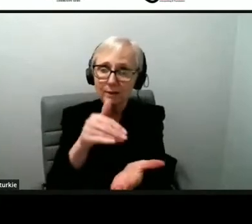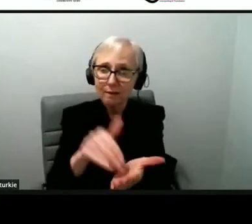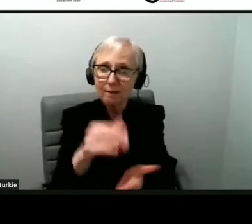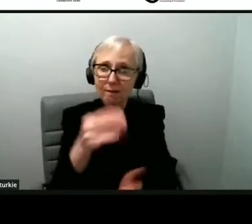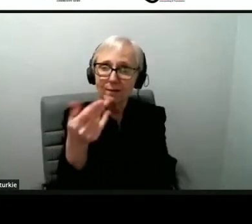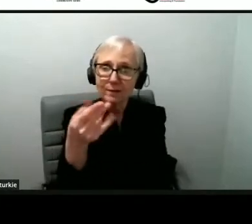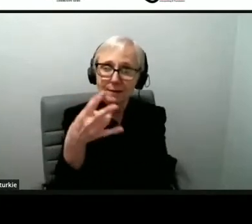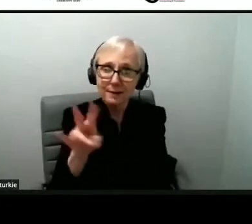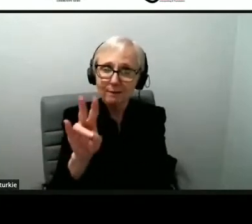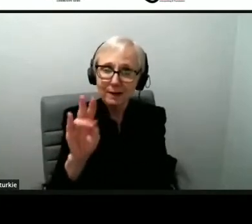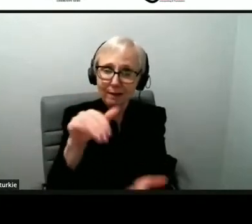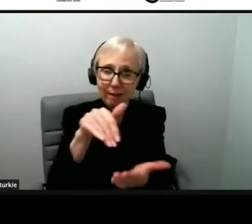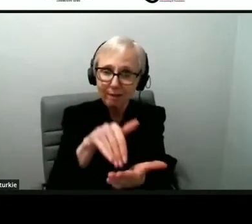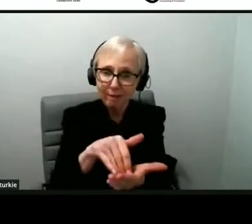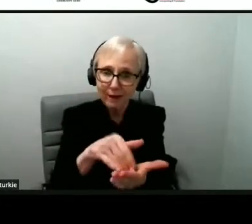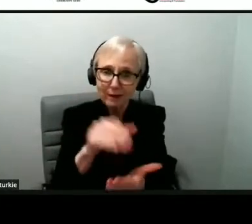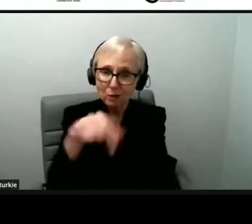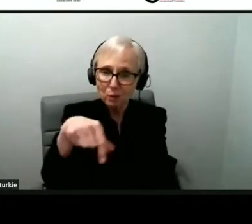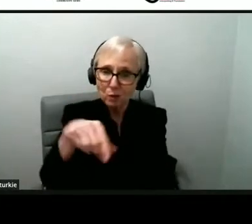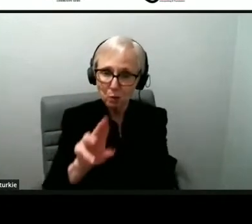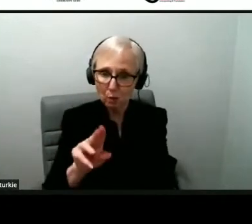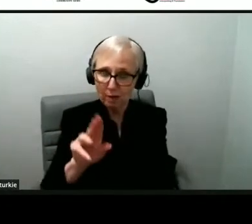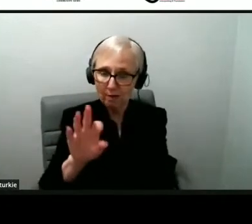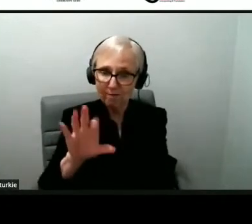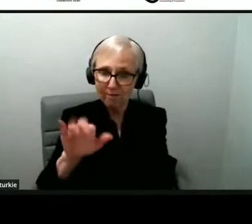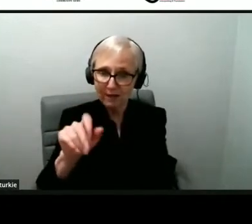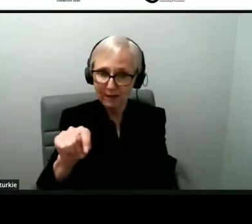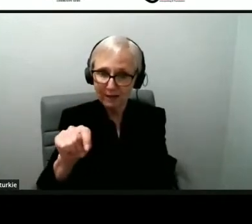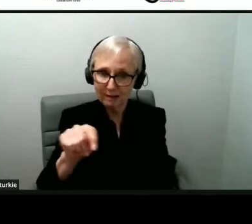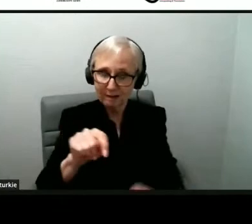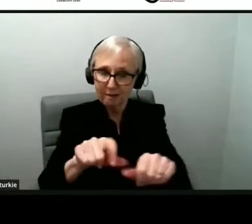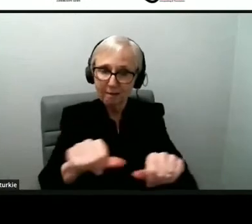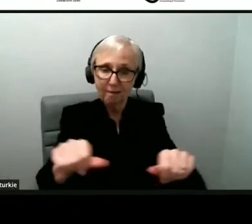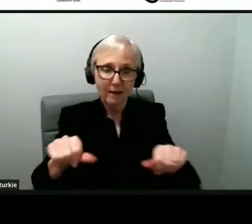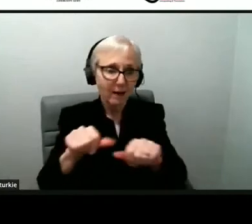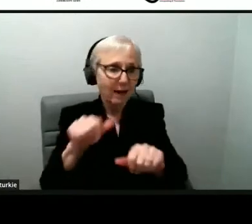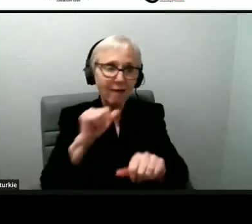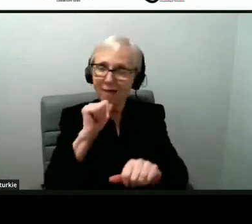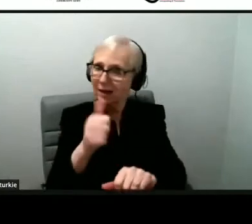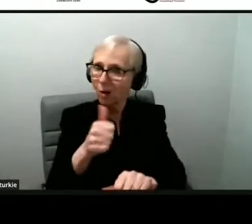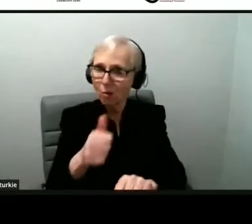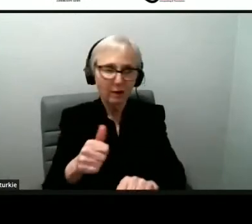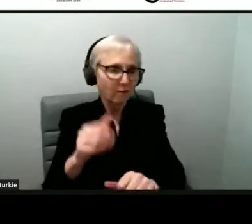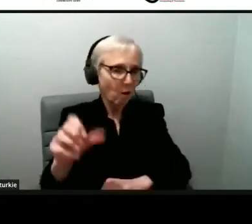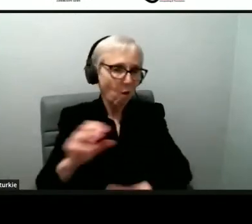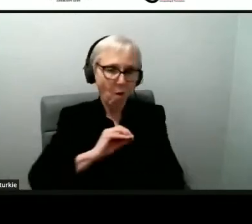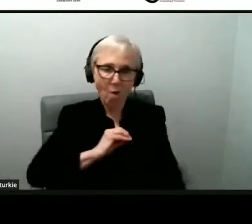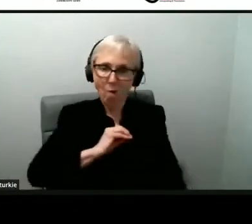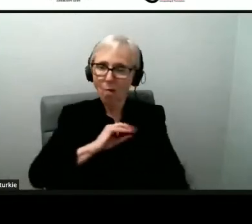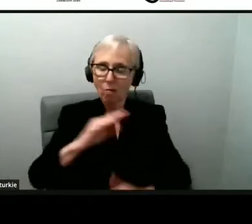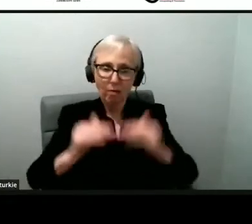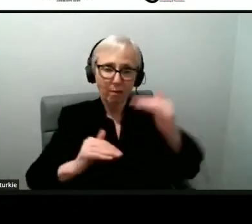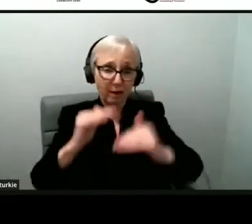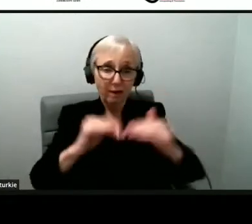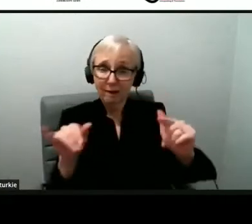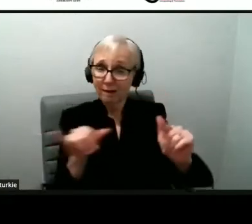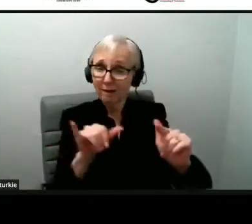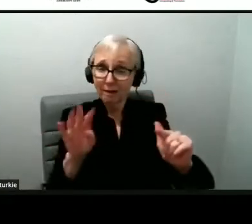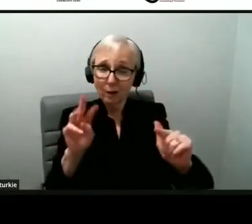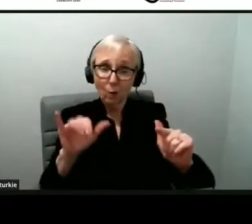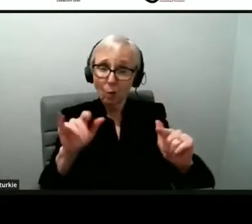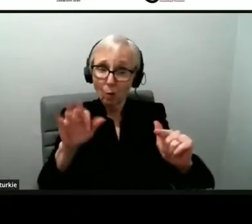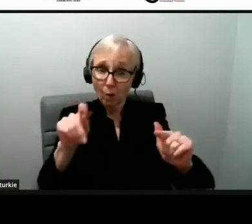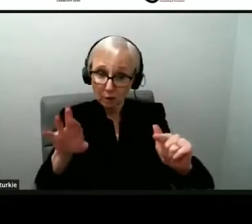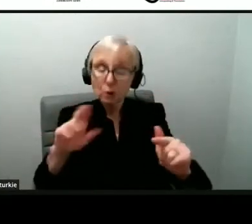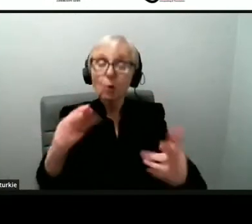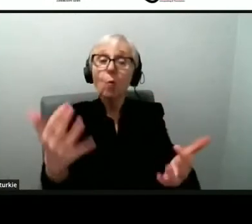square feet of space, which is ridiculous. And they don't even own the building. So like Walter just talked about, he wants